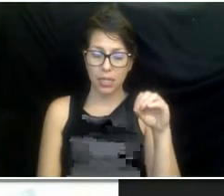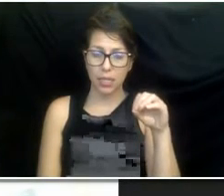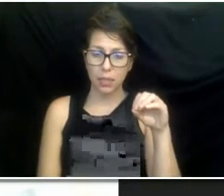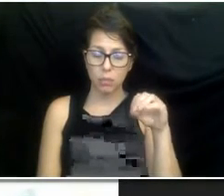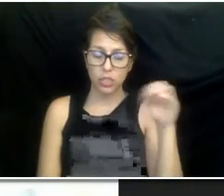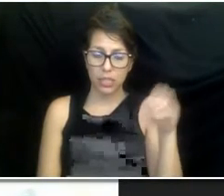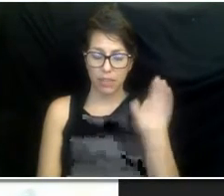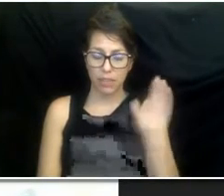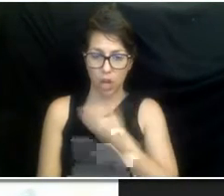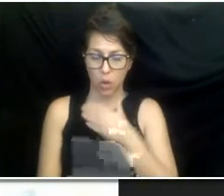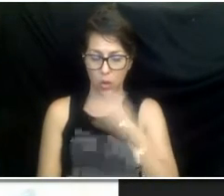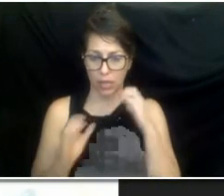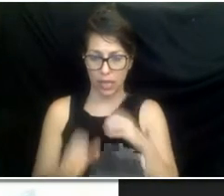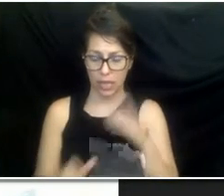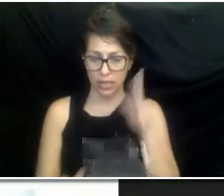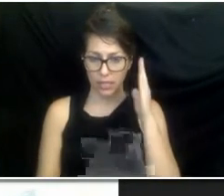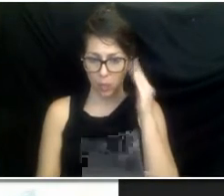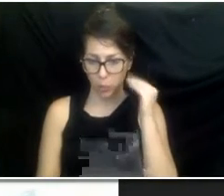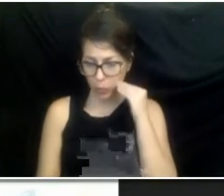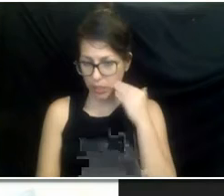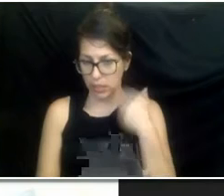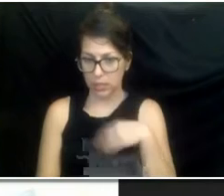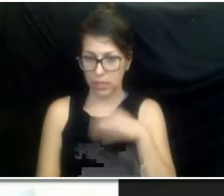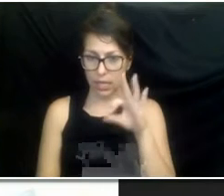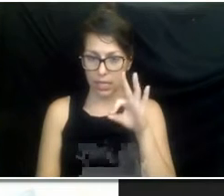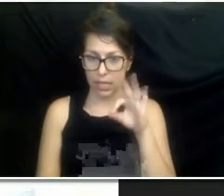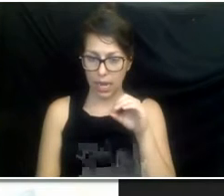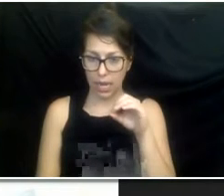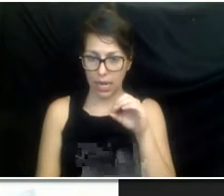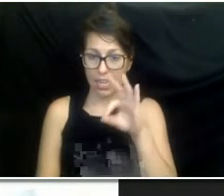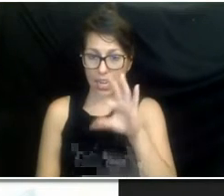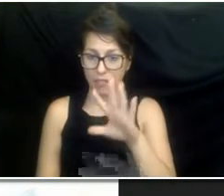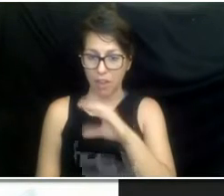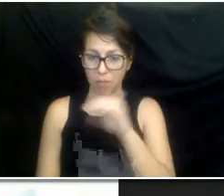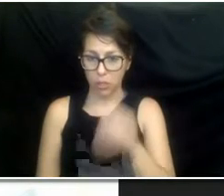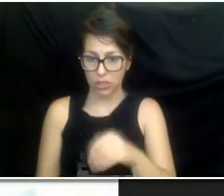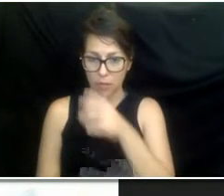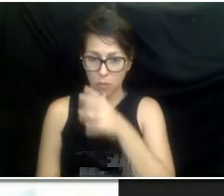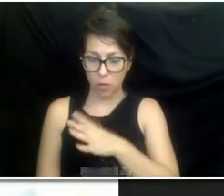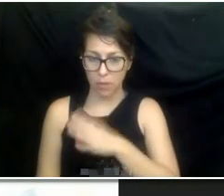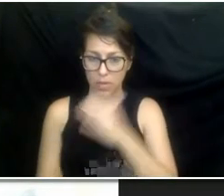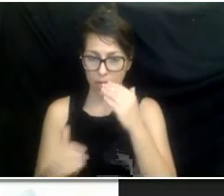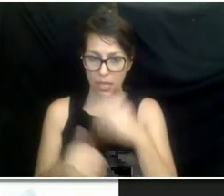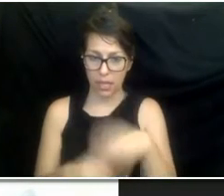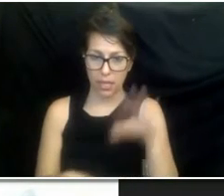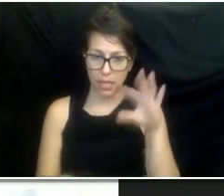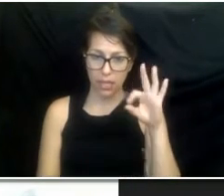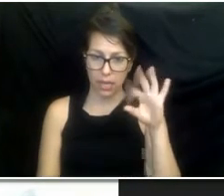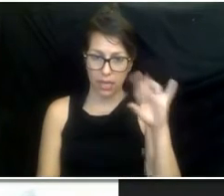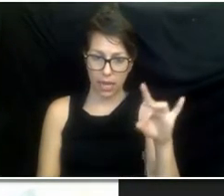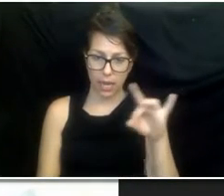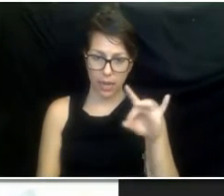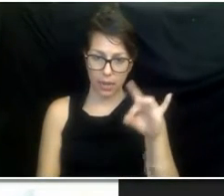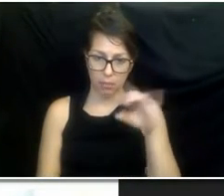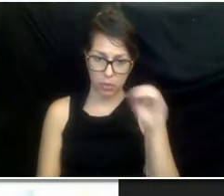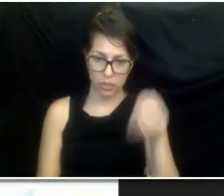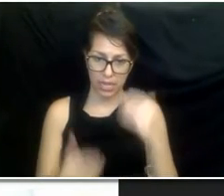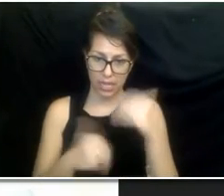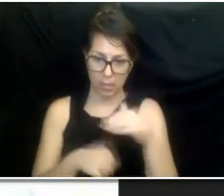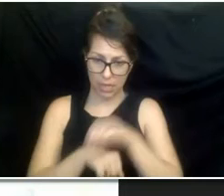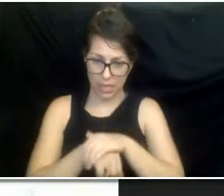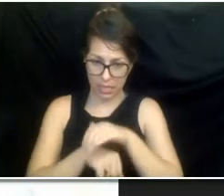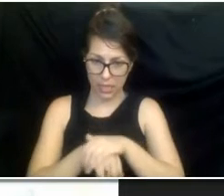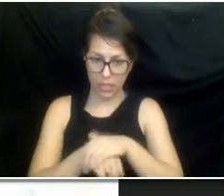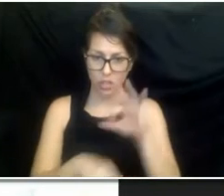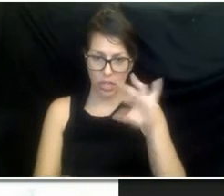disproportional notely at risk and left without a safety net in the wake of This Global um pandemic